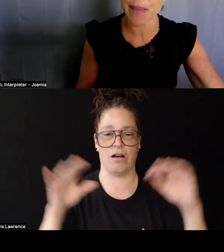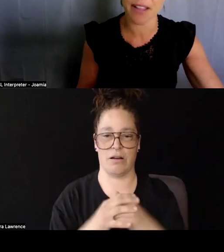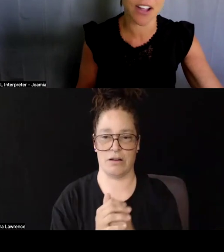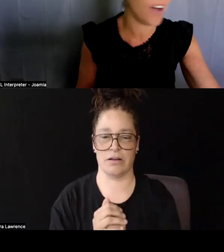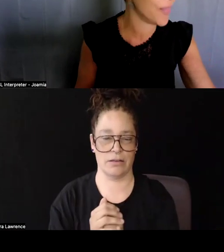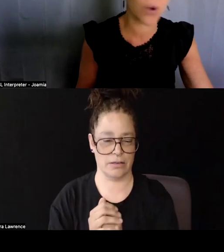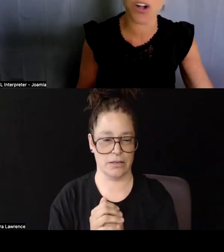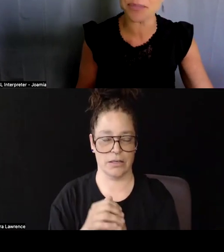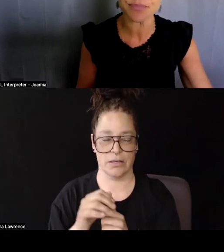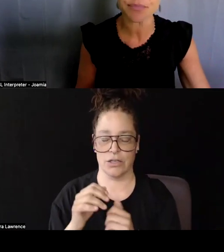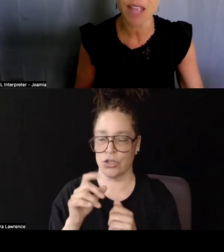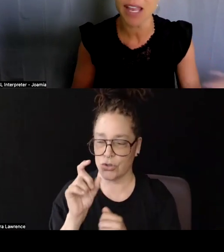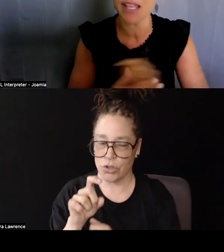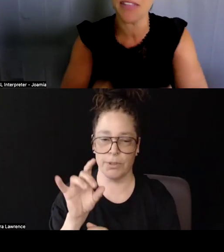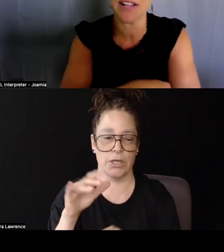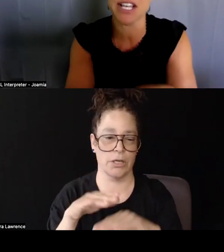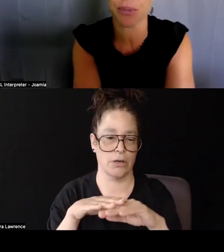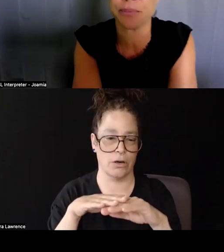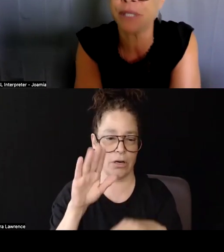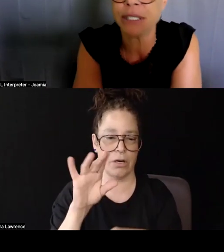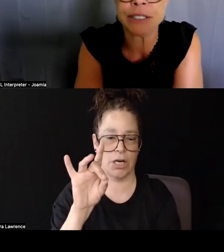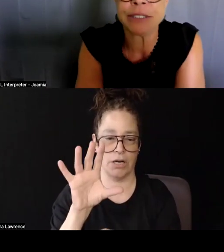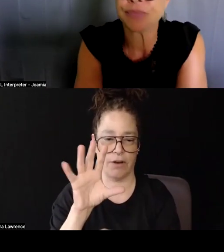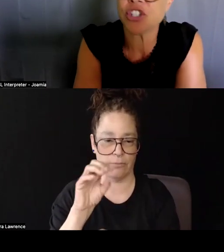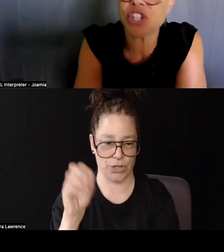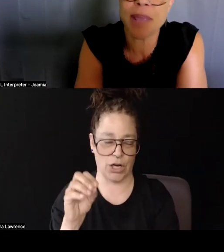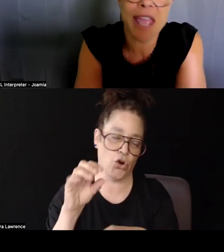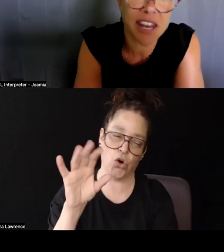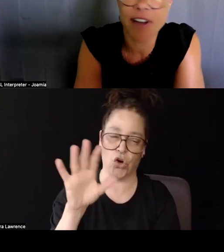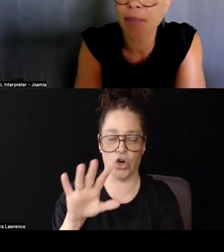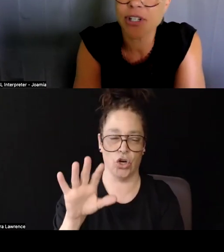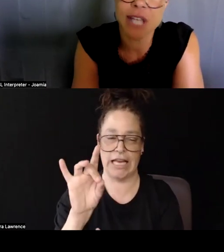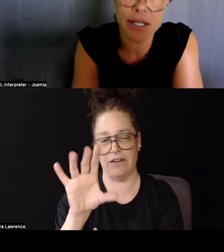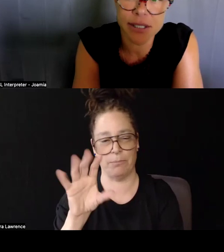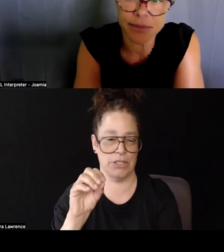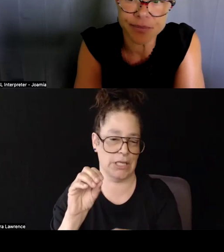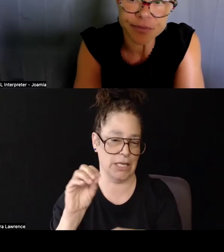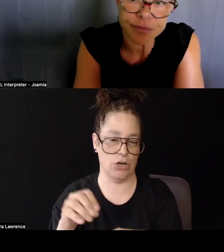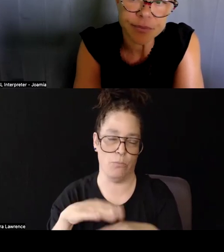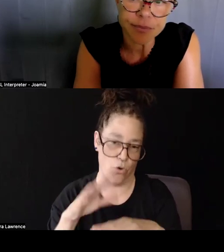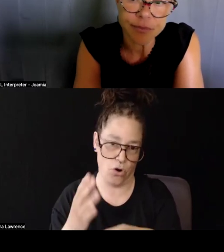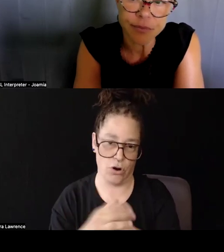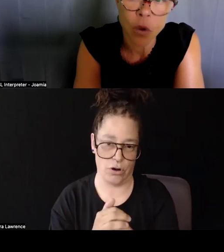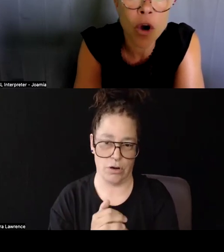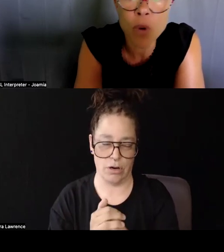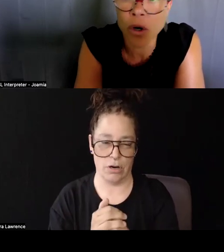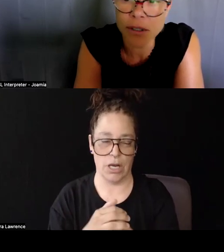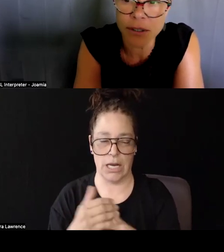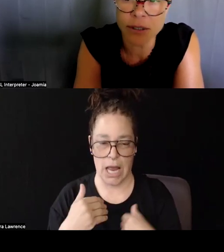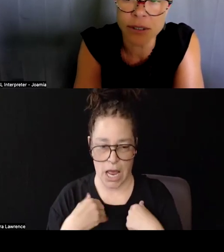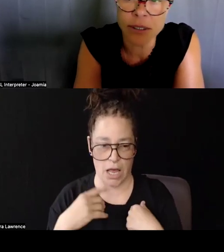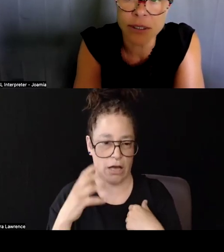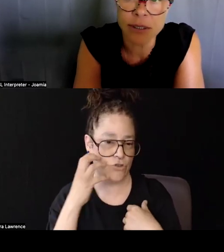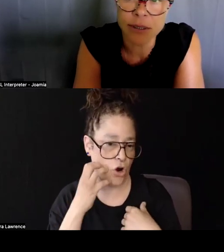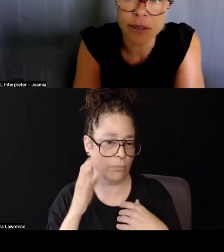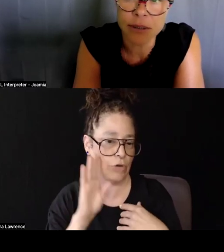Finger spelling on the wall in the classroom. It should be 85% or more